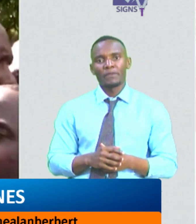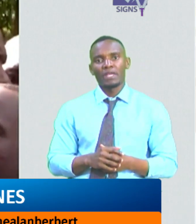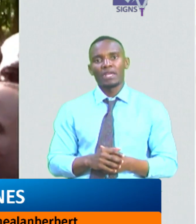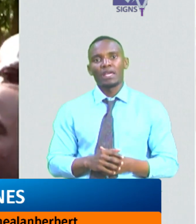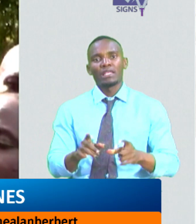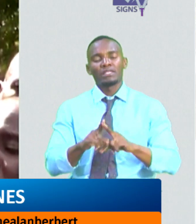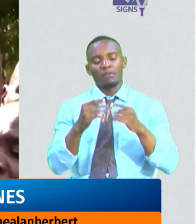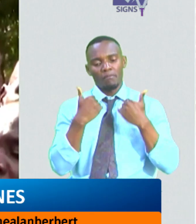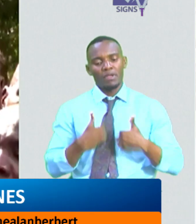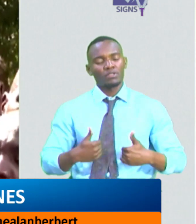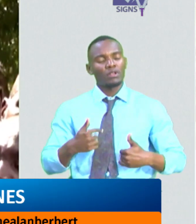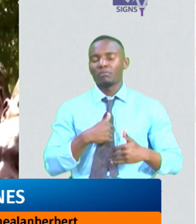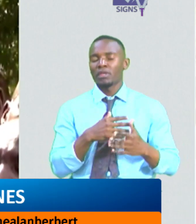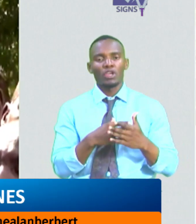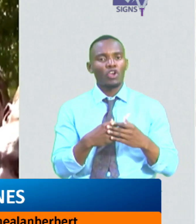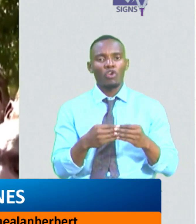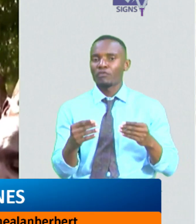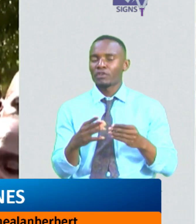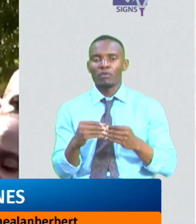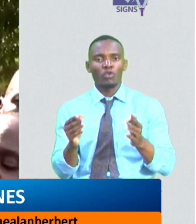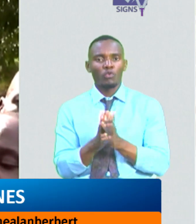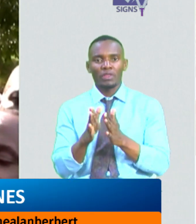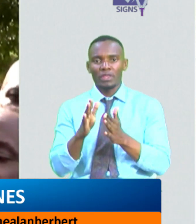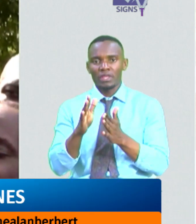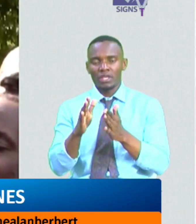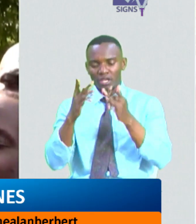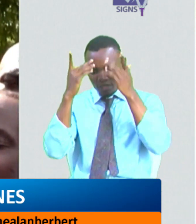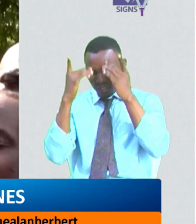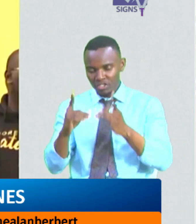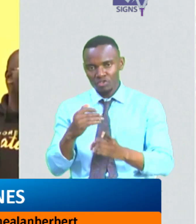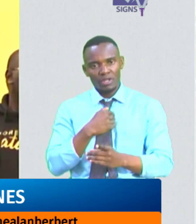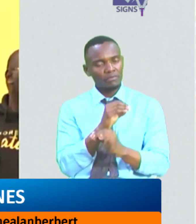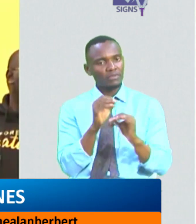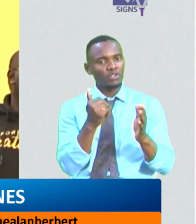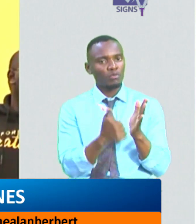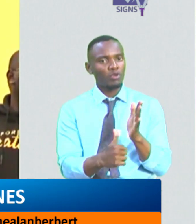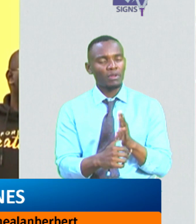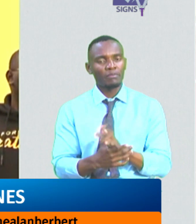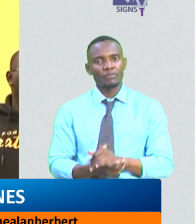and personally, me, I'm comfortable with that decision. I absolutely have no problem.